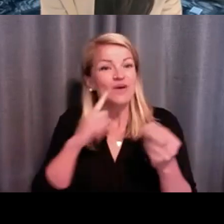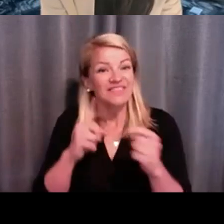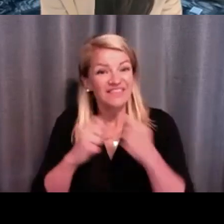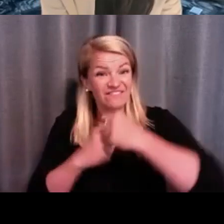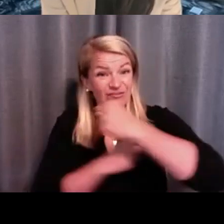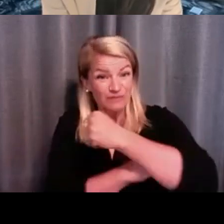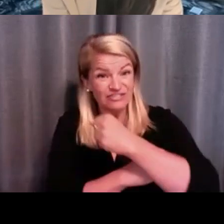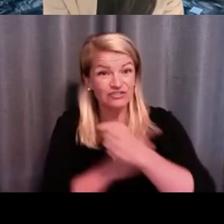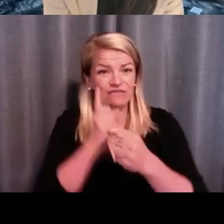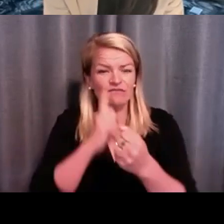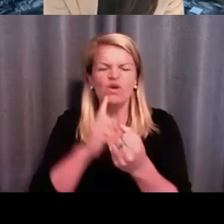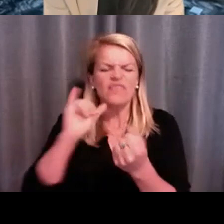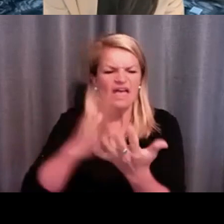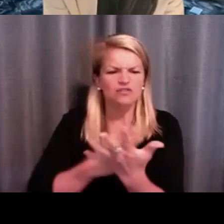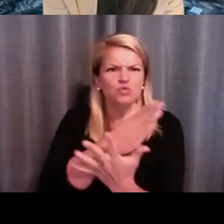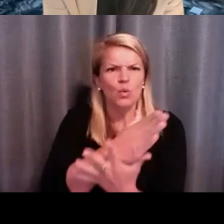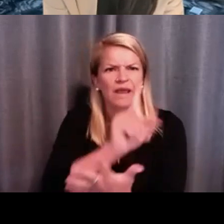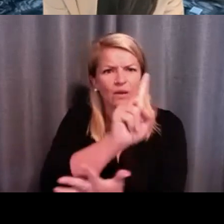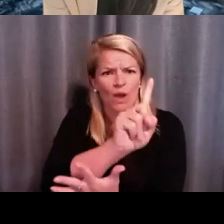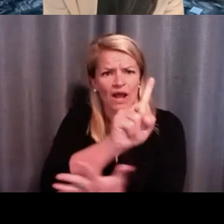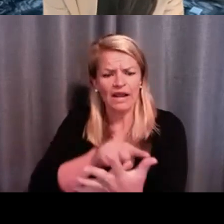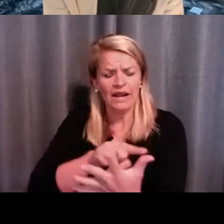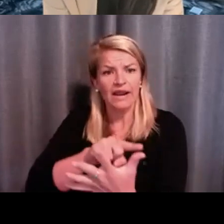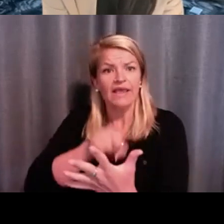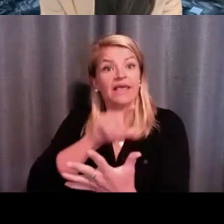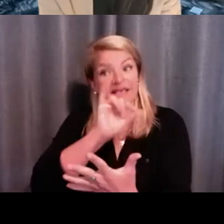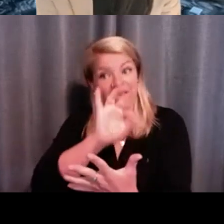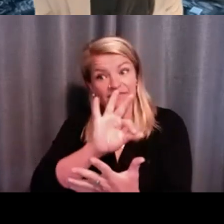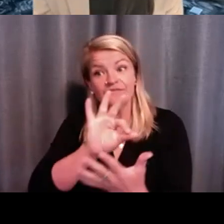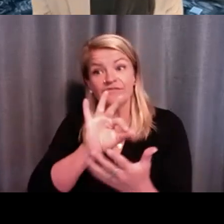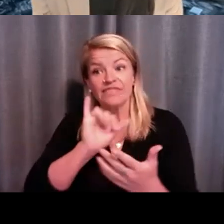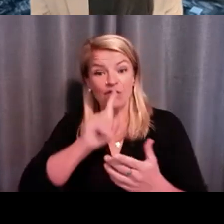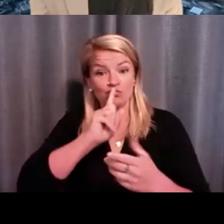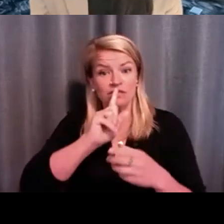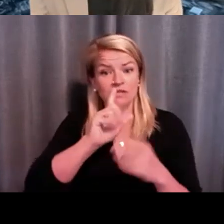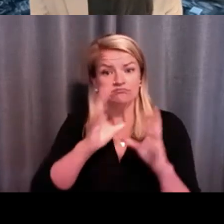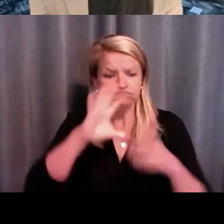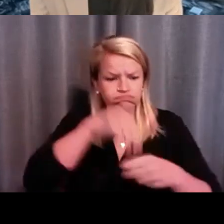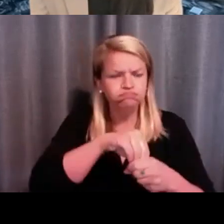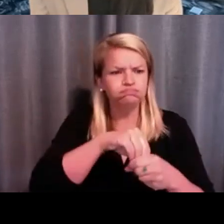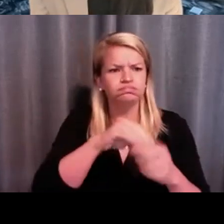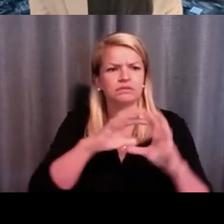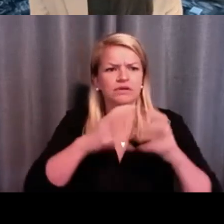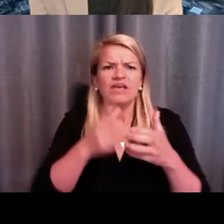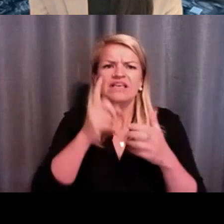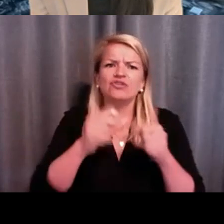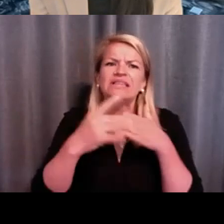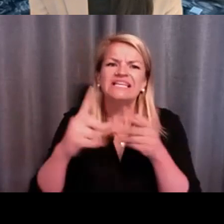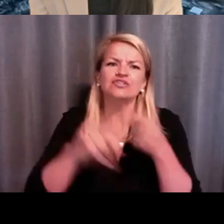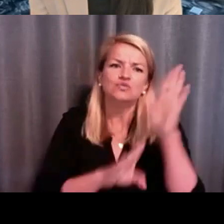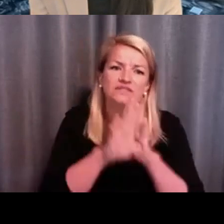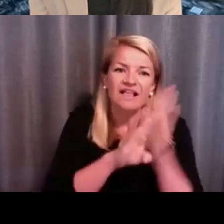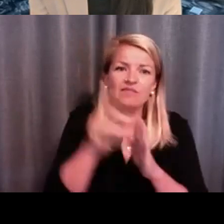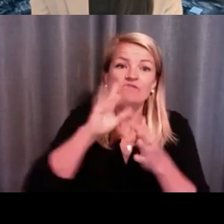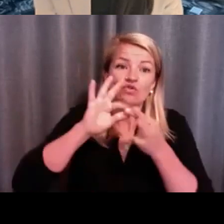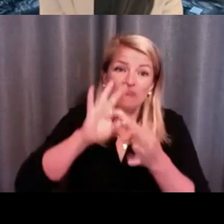one, if employed, may lead to the development of relevant programs that